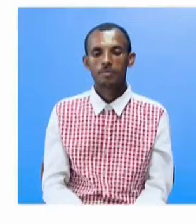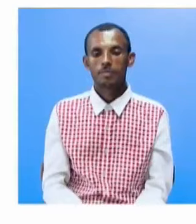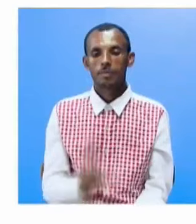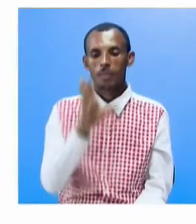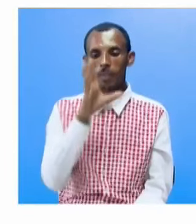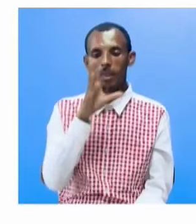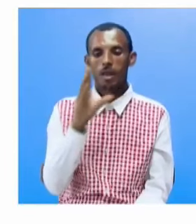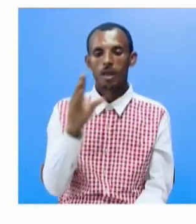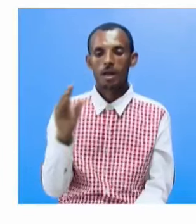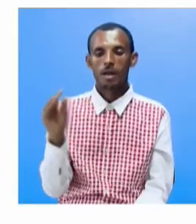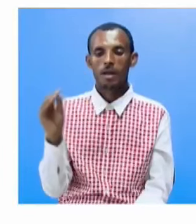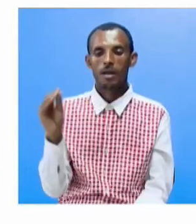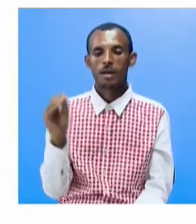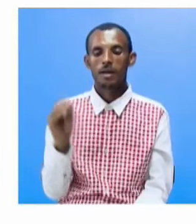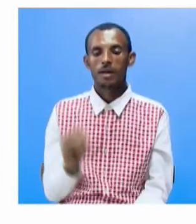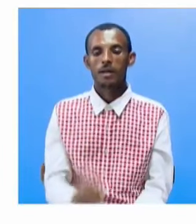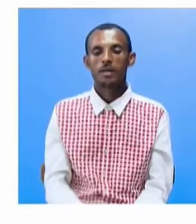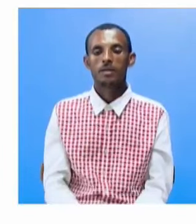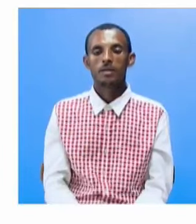and